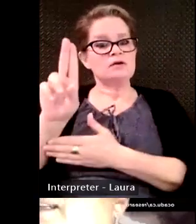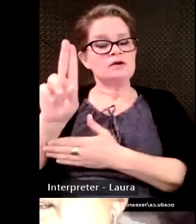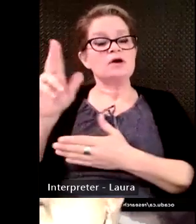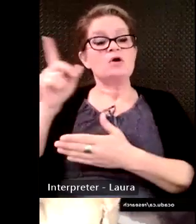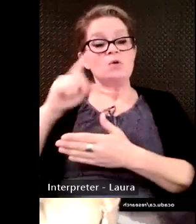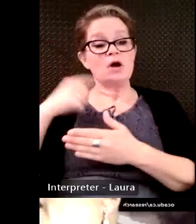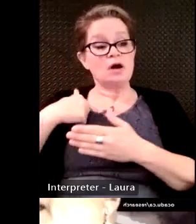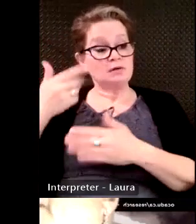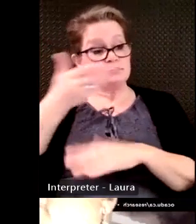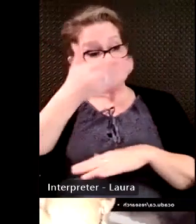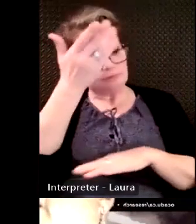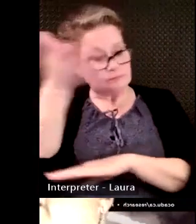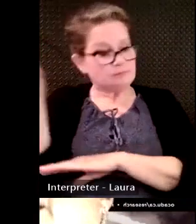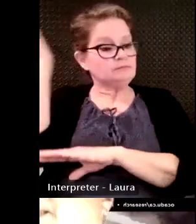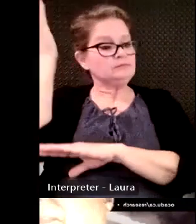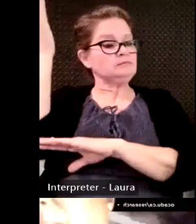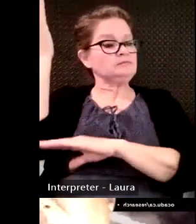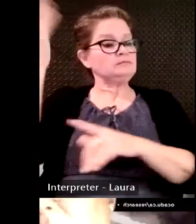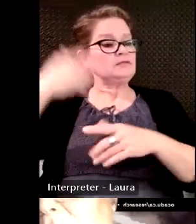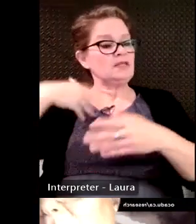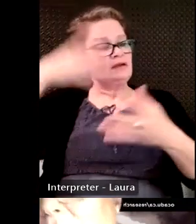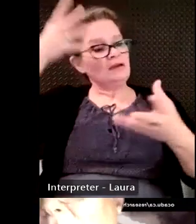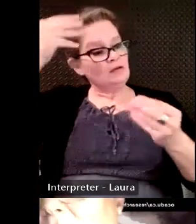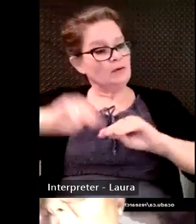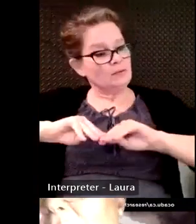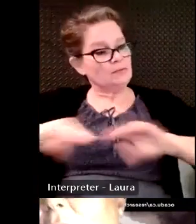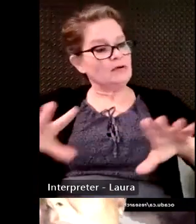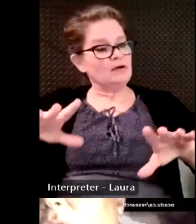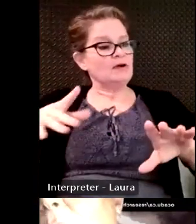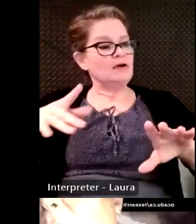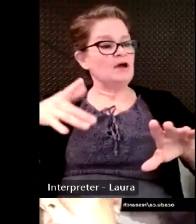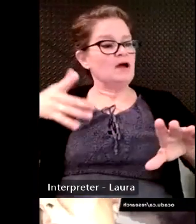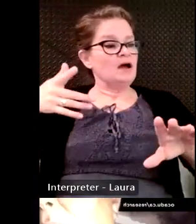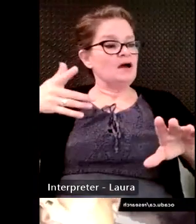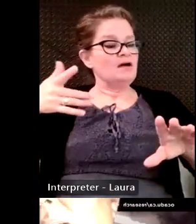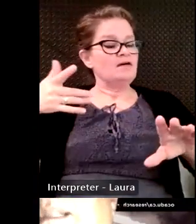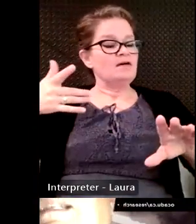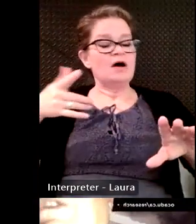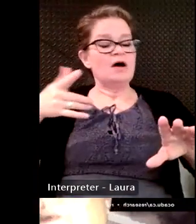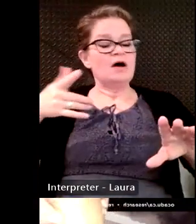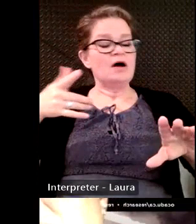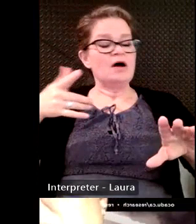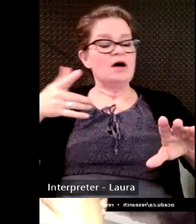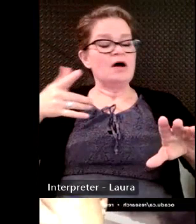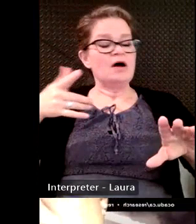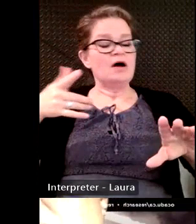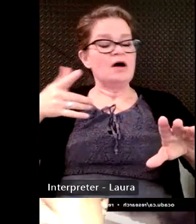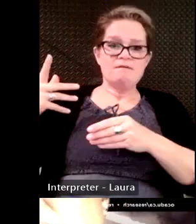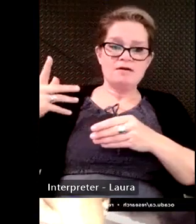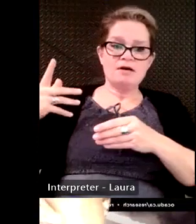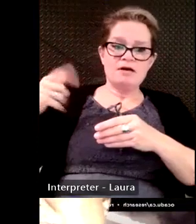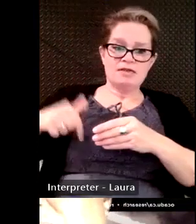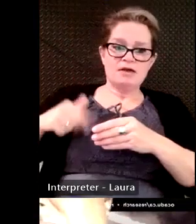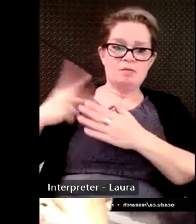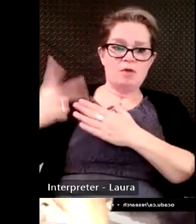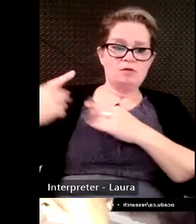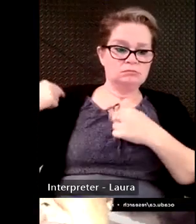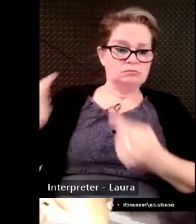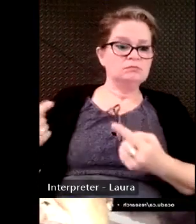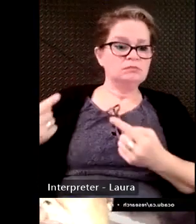across Canada and the United Kingdom. So as CRIP Lab, we seek to advance equity, inclusion,